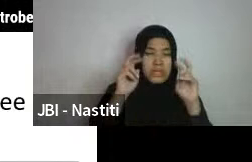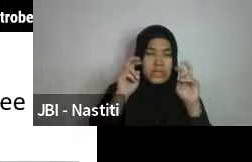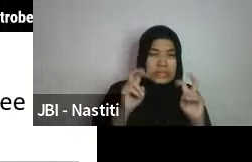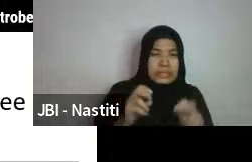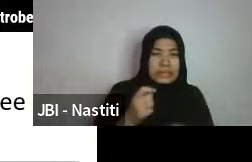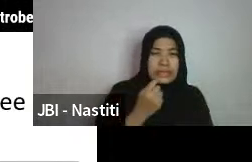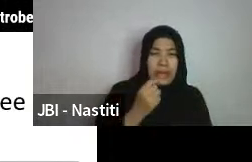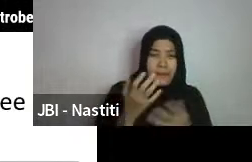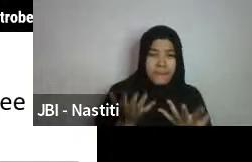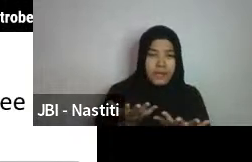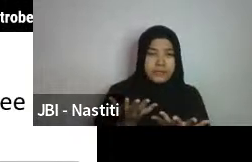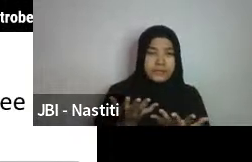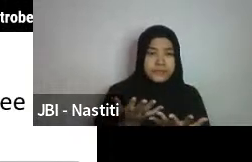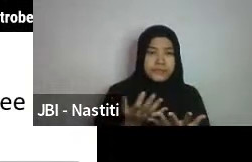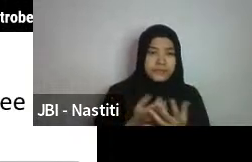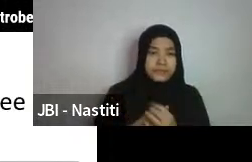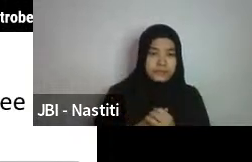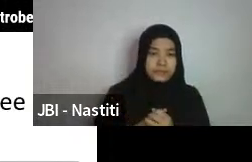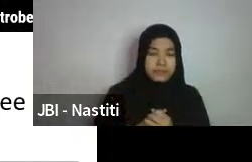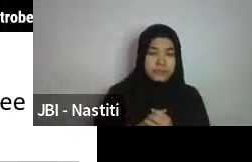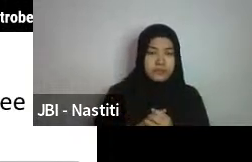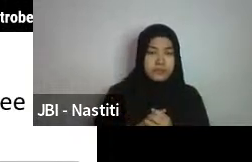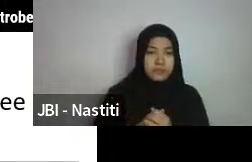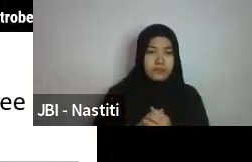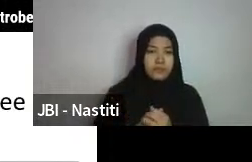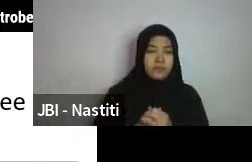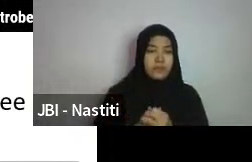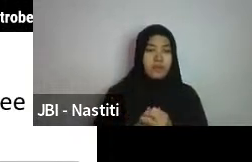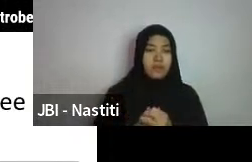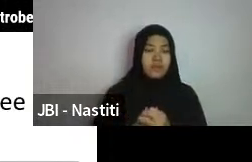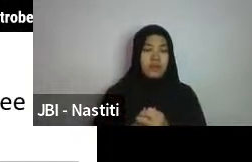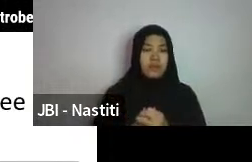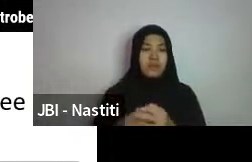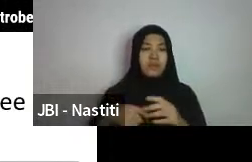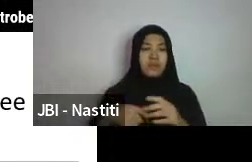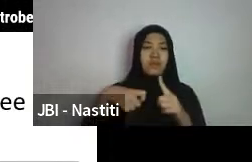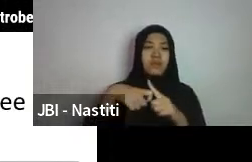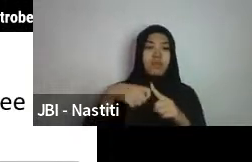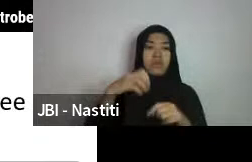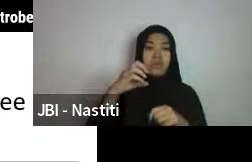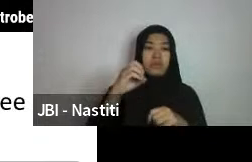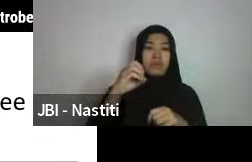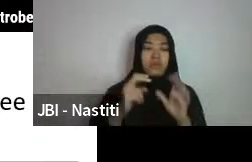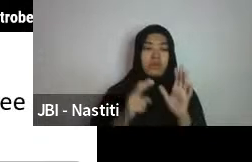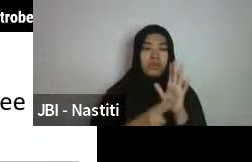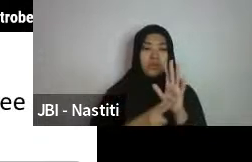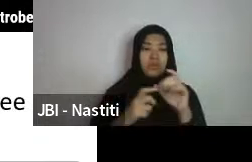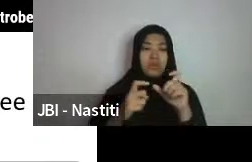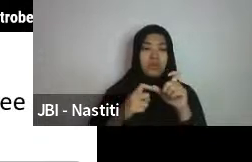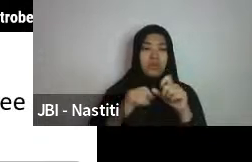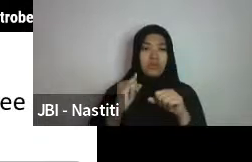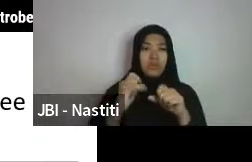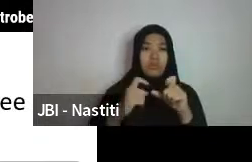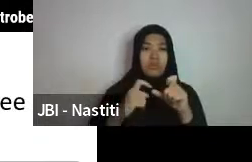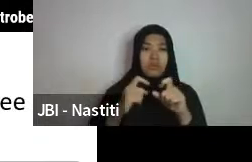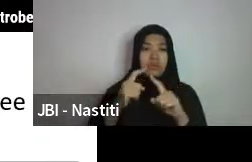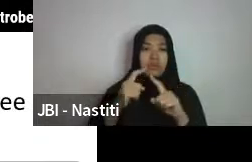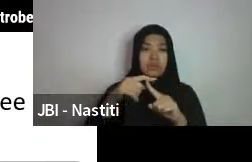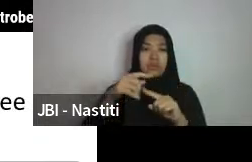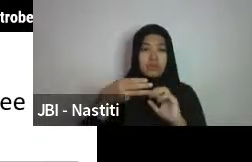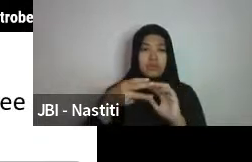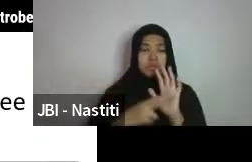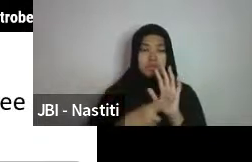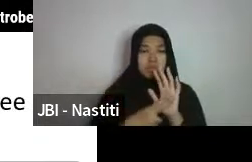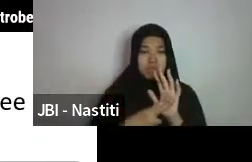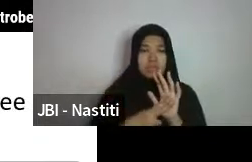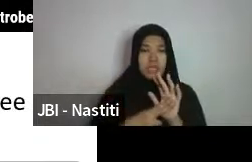agreement by the group for statements that related to people with intellectual disability having the right to good mental health care and